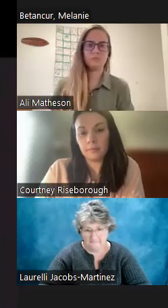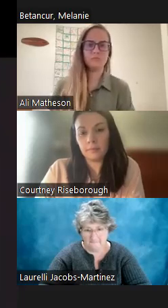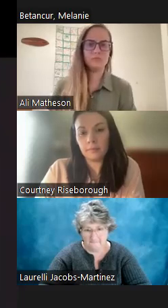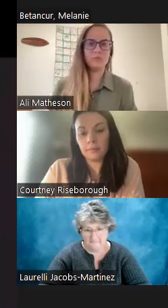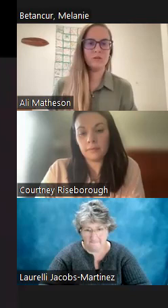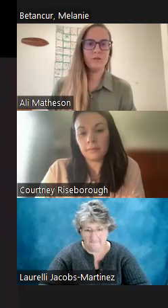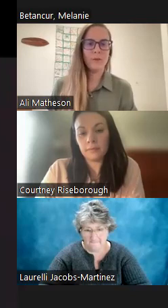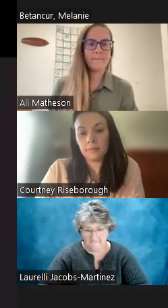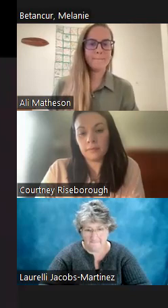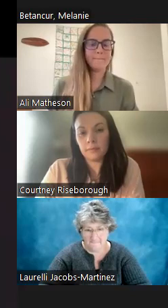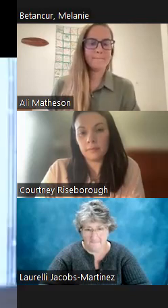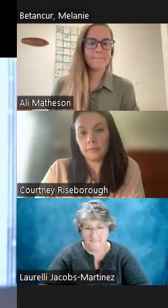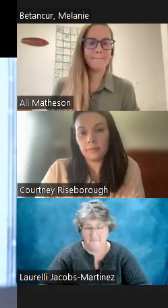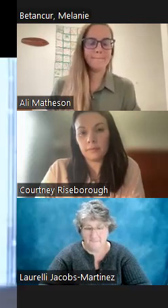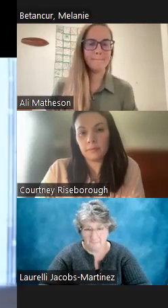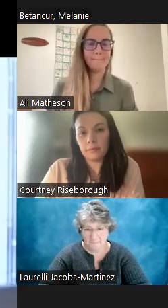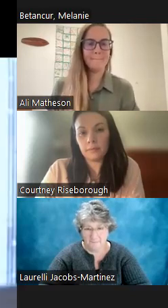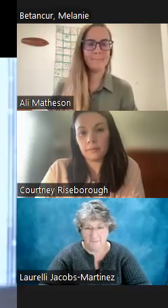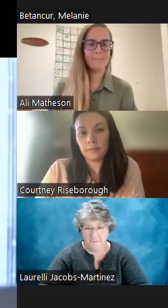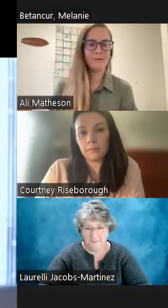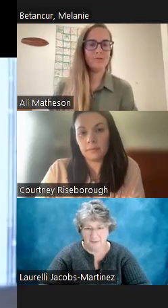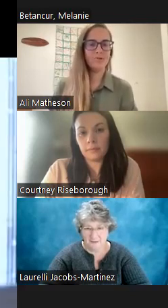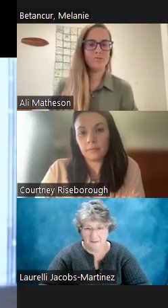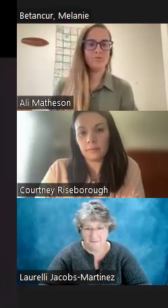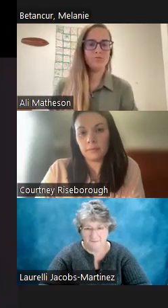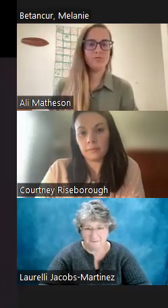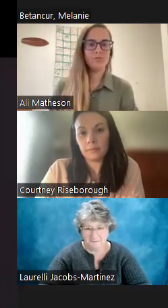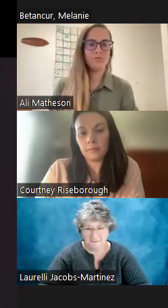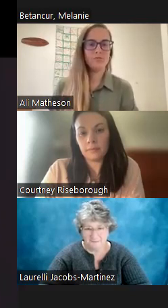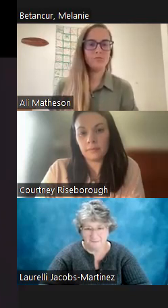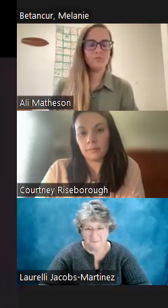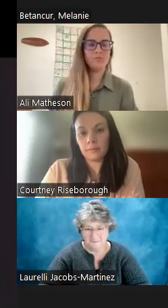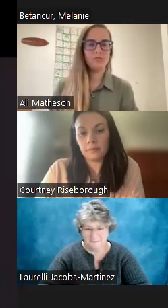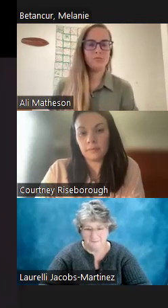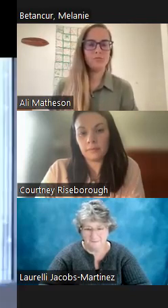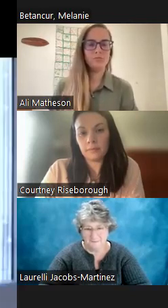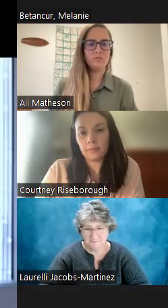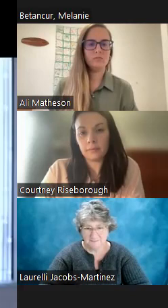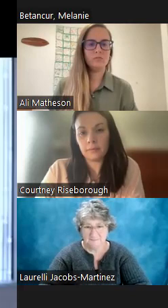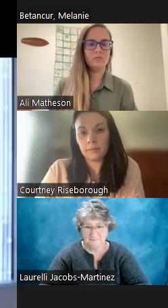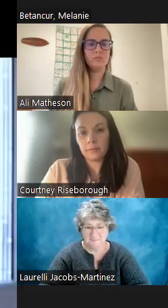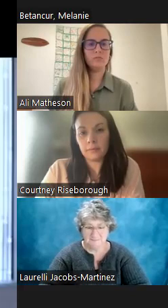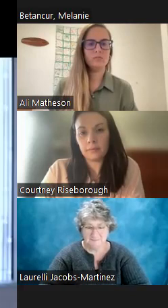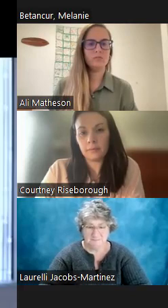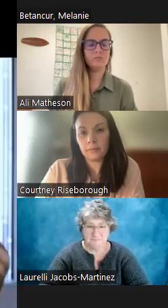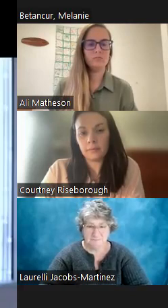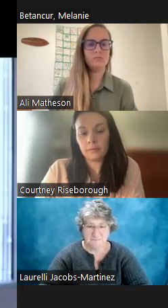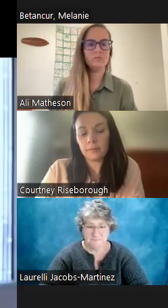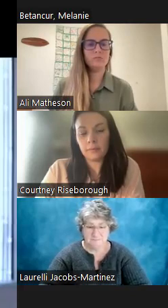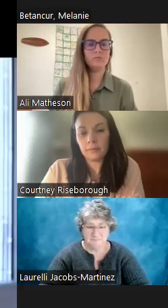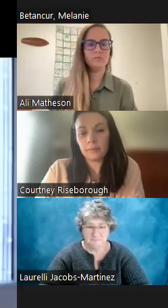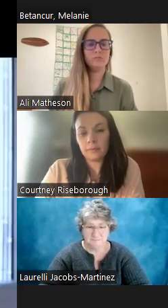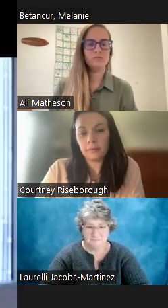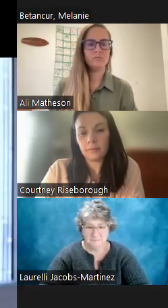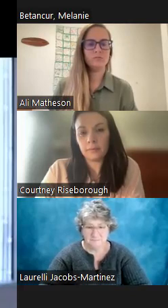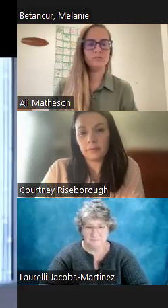school. I went to a public school in the morning, then a deaf school in the afternoon. It was the best of both worlds. The